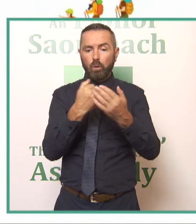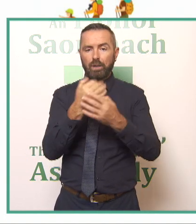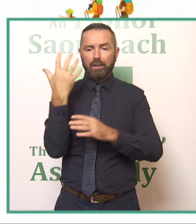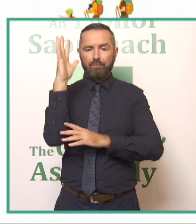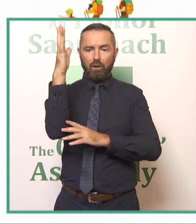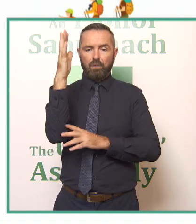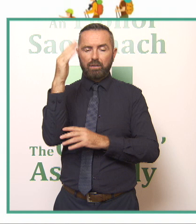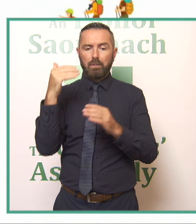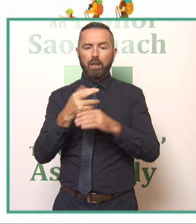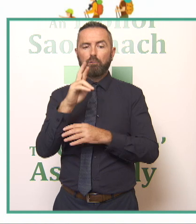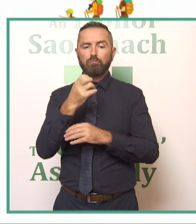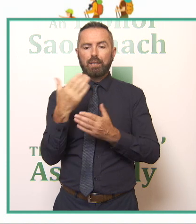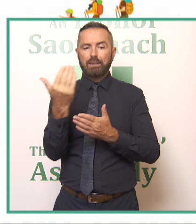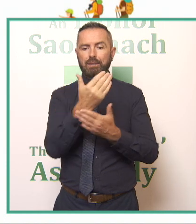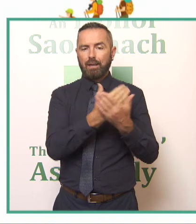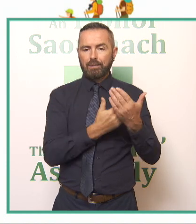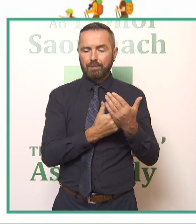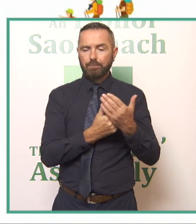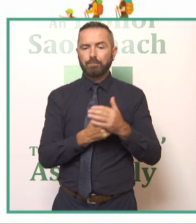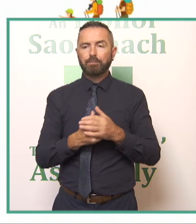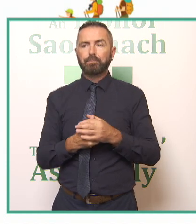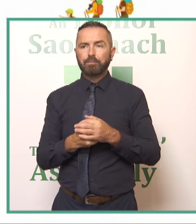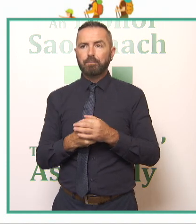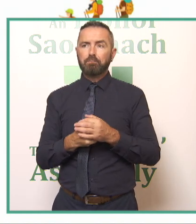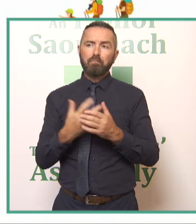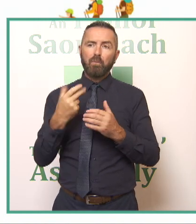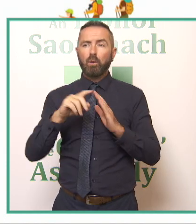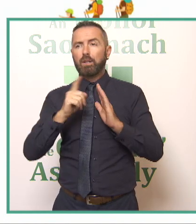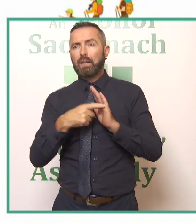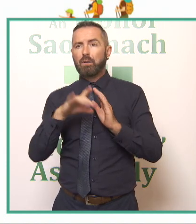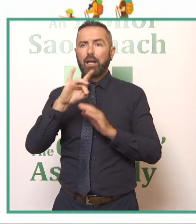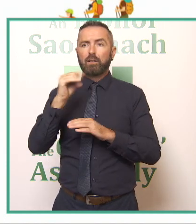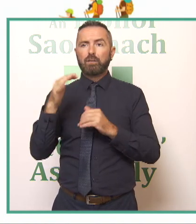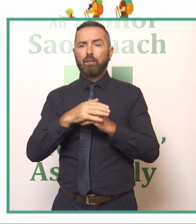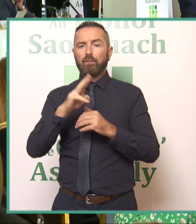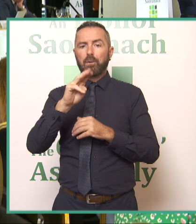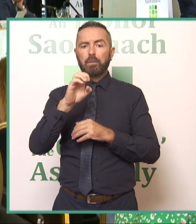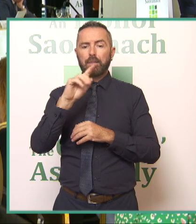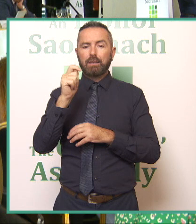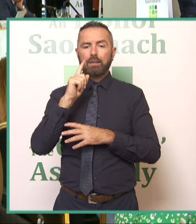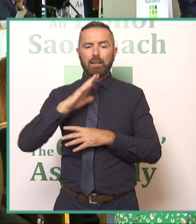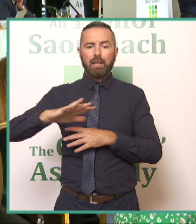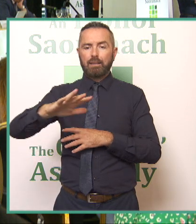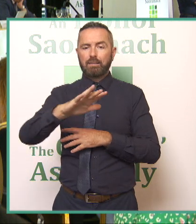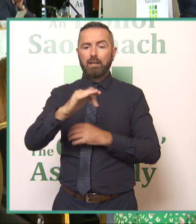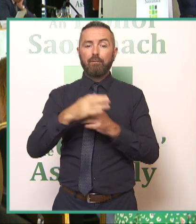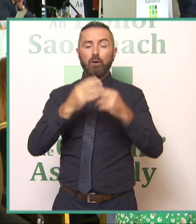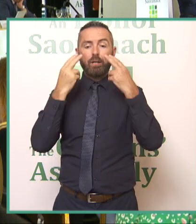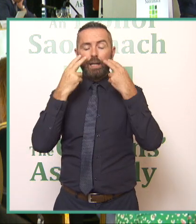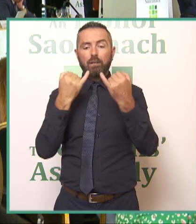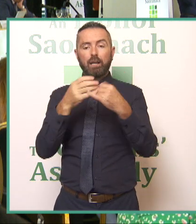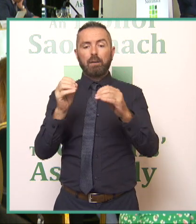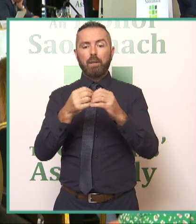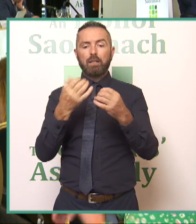of our forests, particularly those peatland forests that I spoke about. So redesigning 30,000 hectares of peatland forests. For nature, as I've said, it's